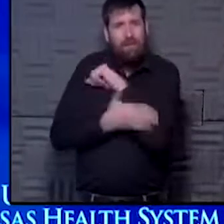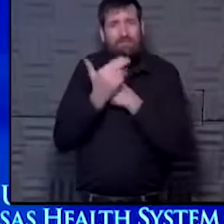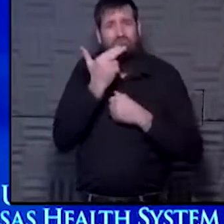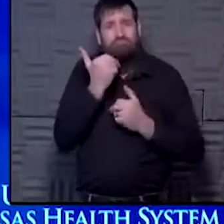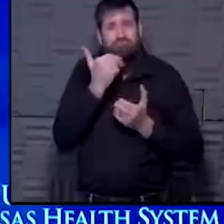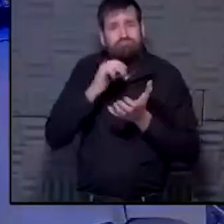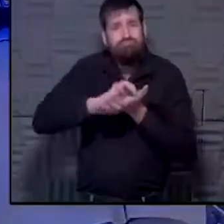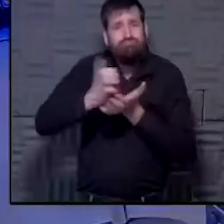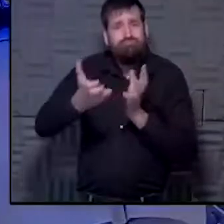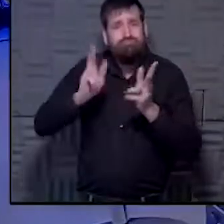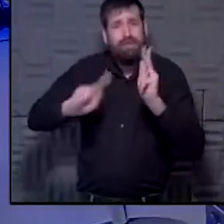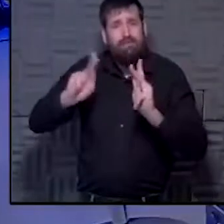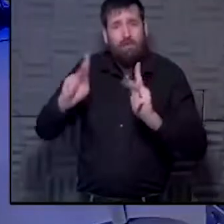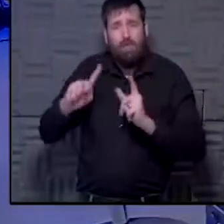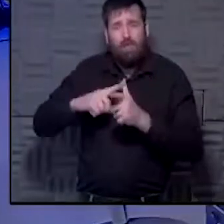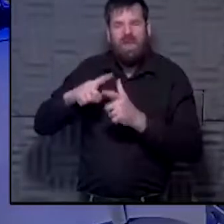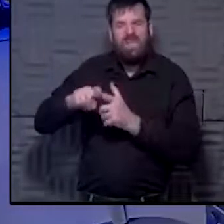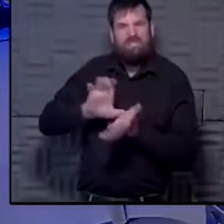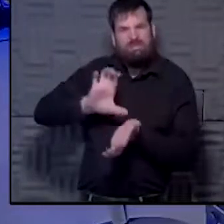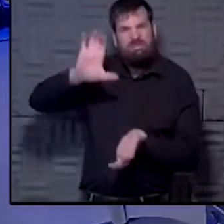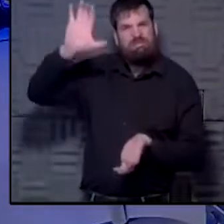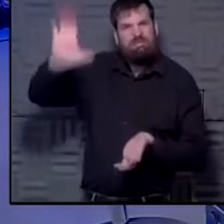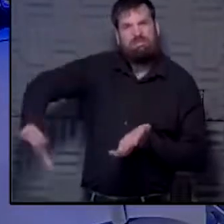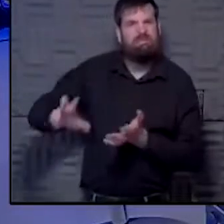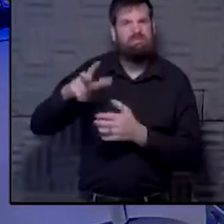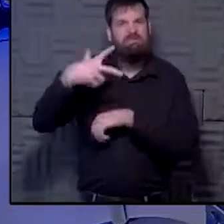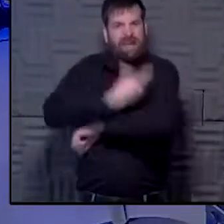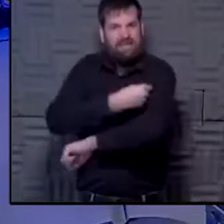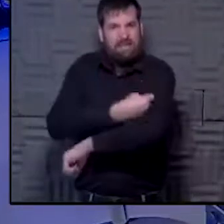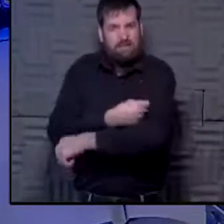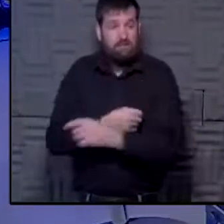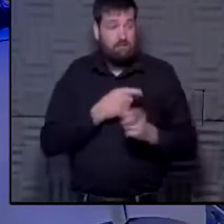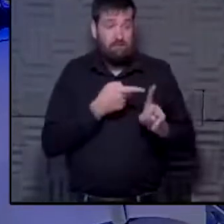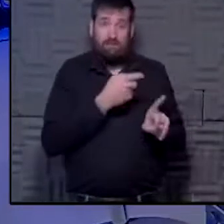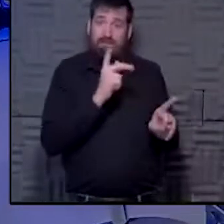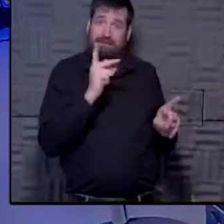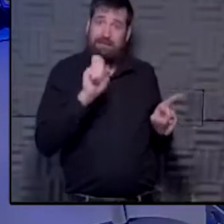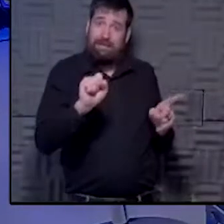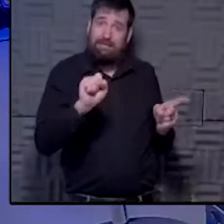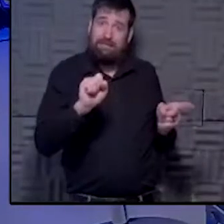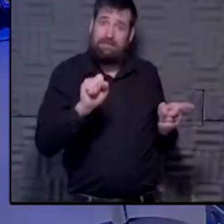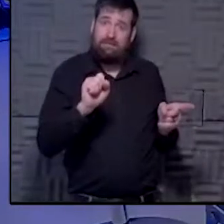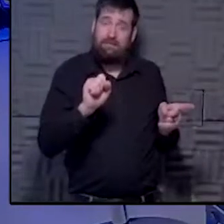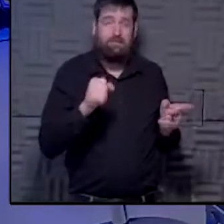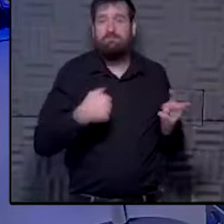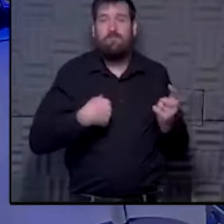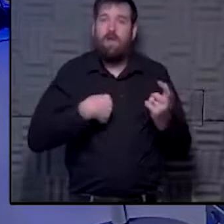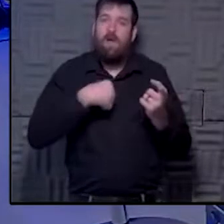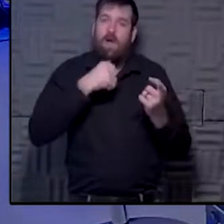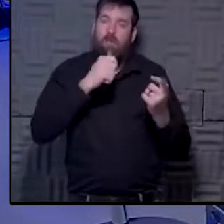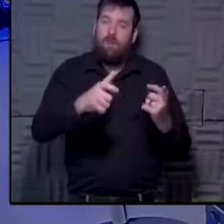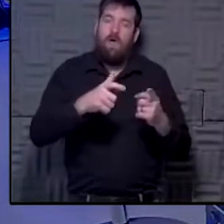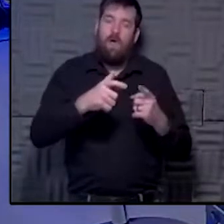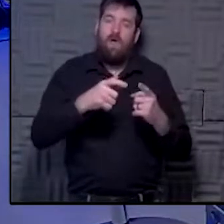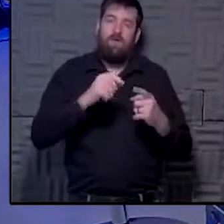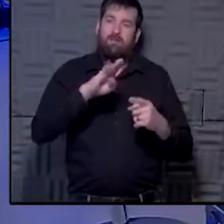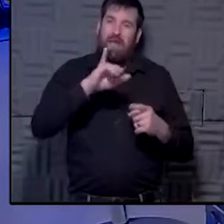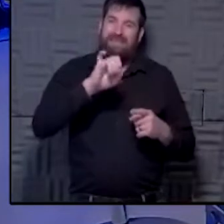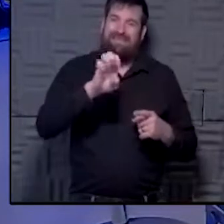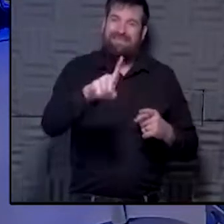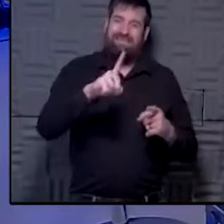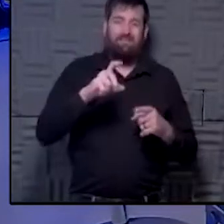here? And then you look at Kansas, and Kansas, I think honestly, and I'm not just biased because I work here, I'm a Missouri